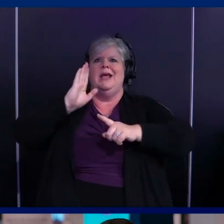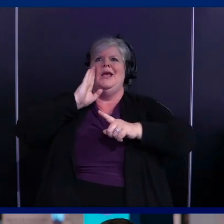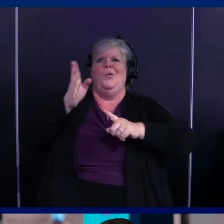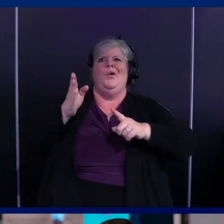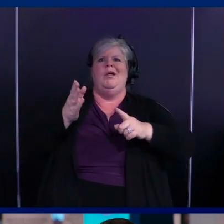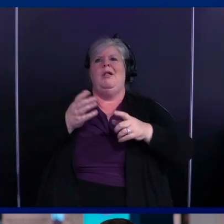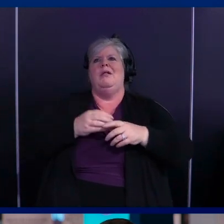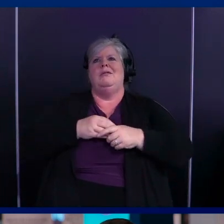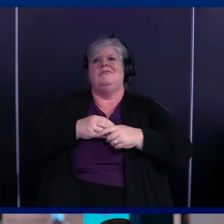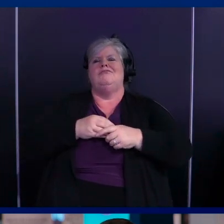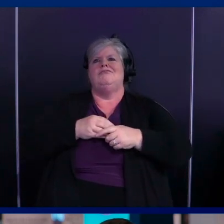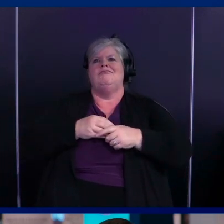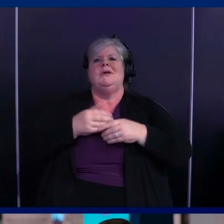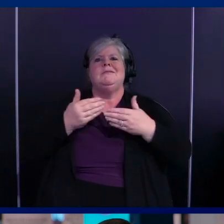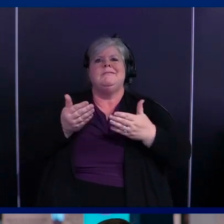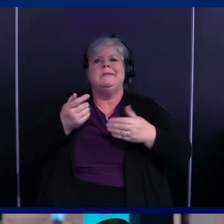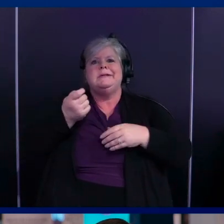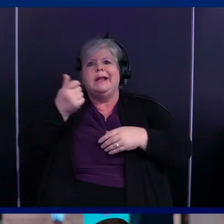public